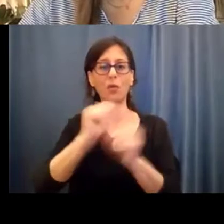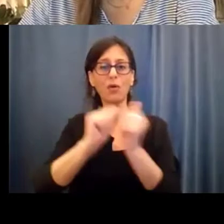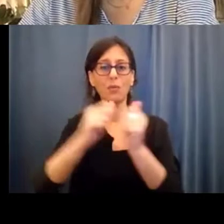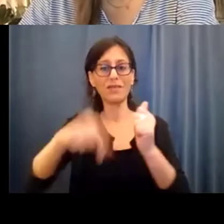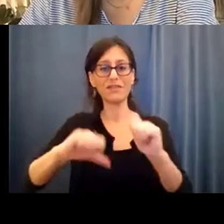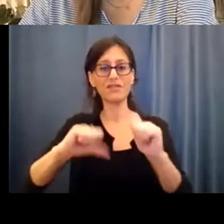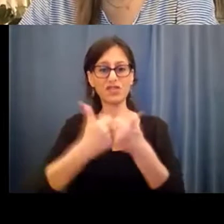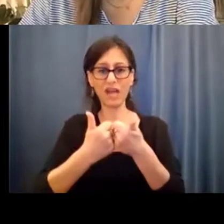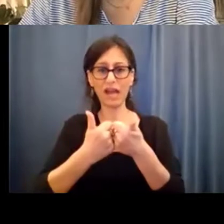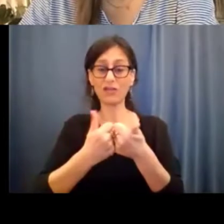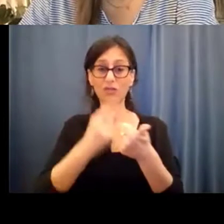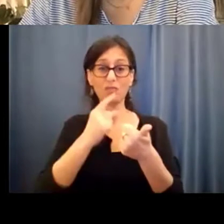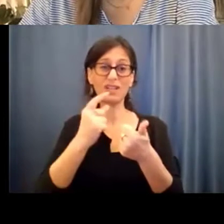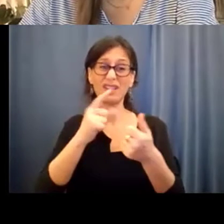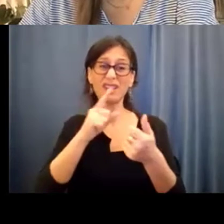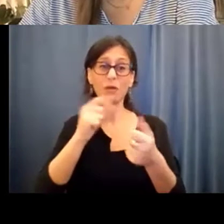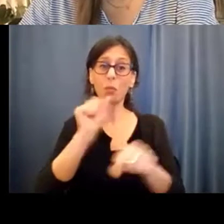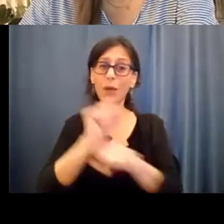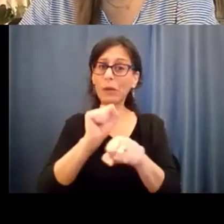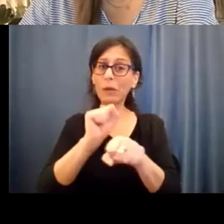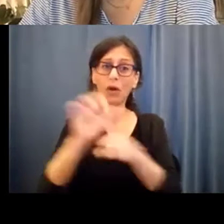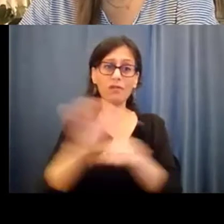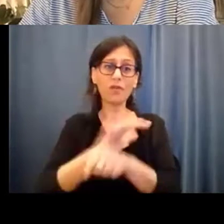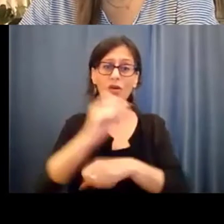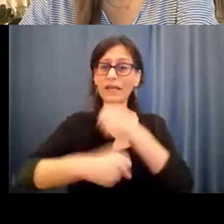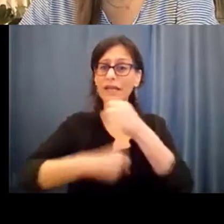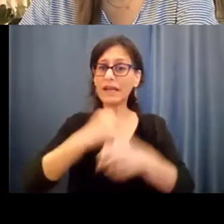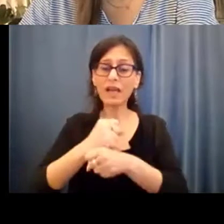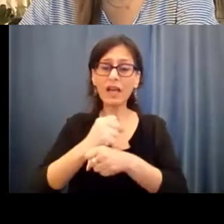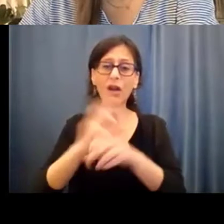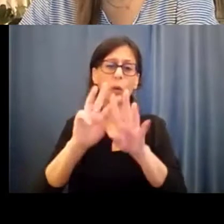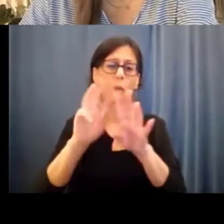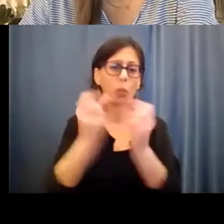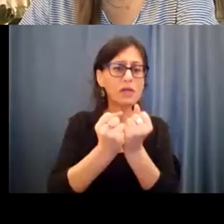Film Challenge, because we do year-round workshops, seminars, and networking